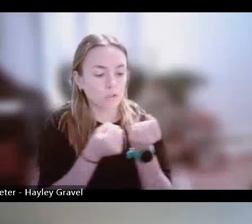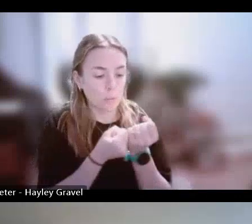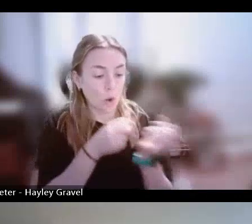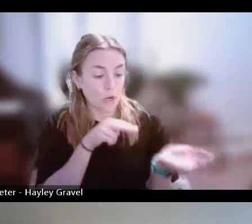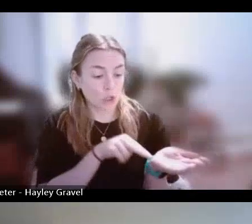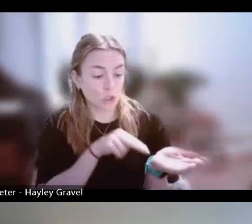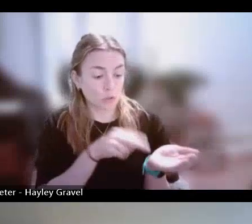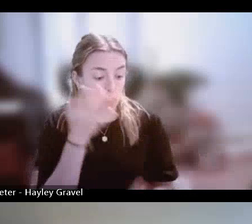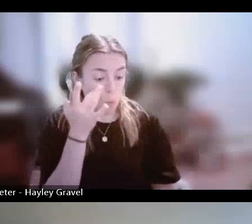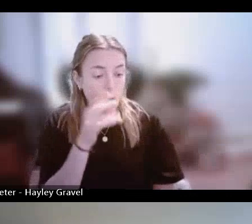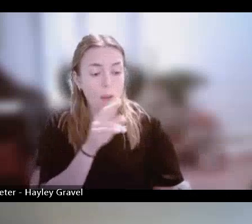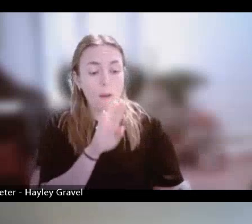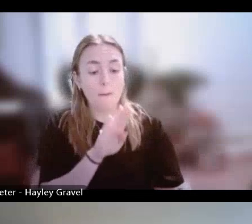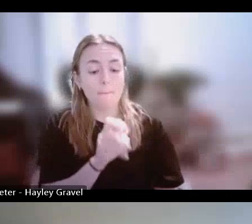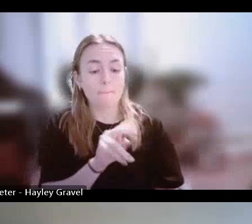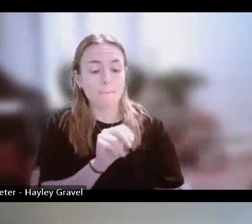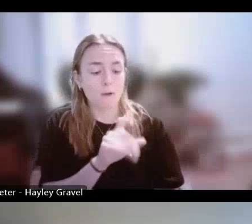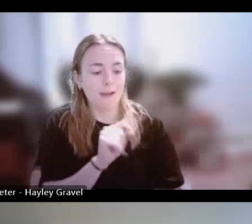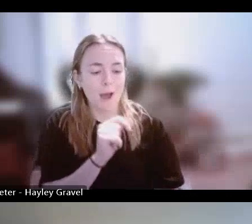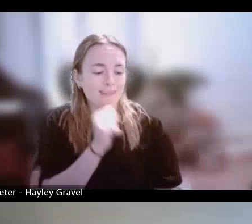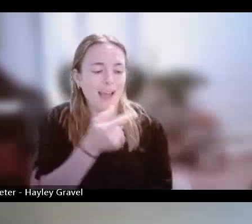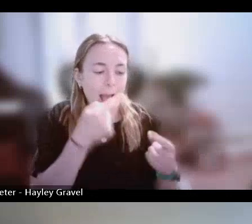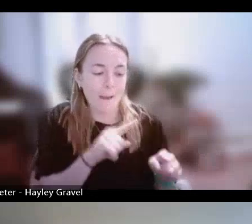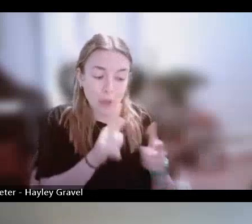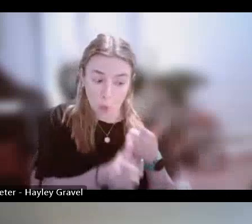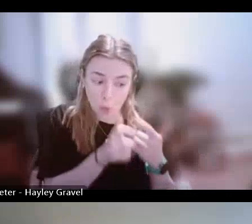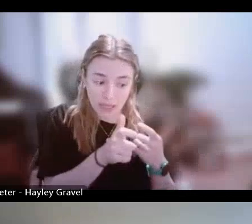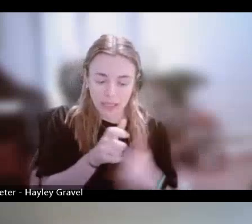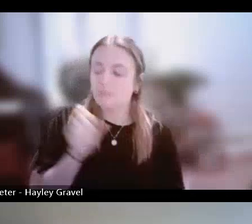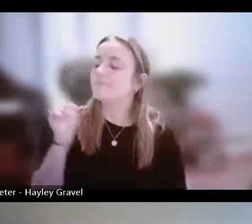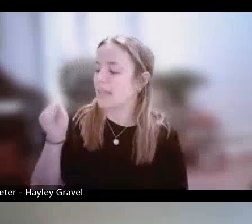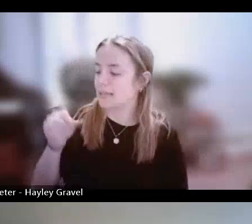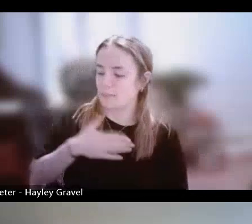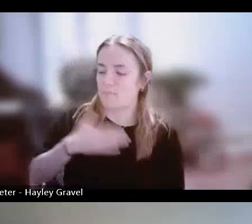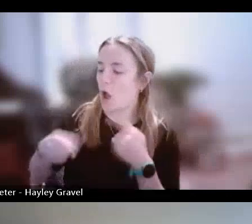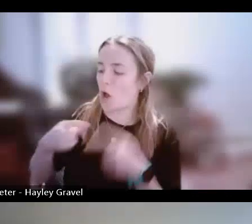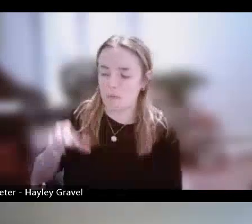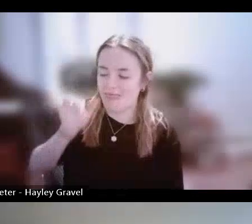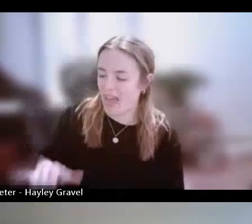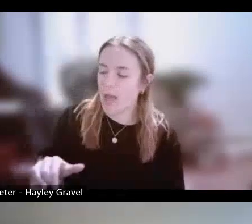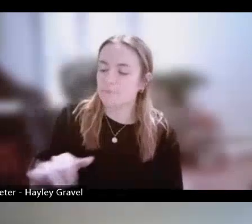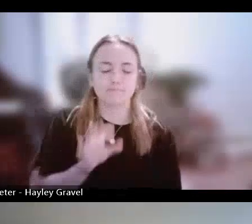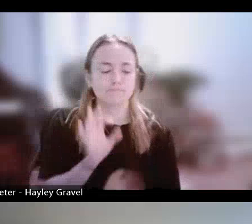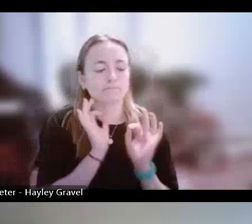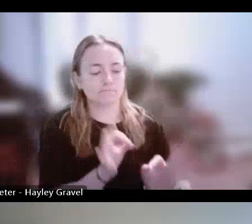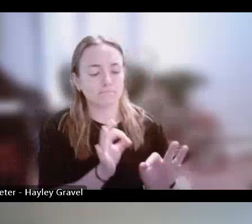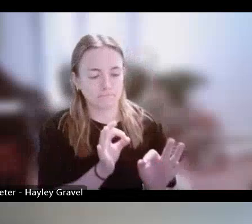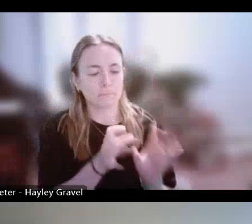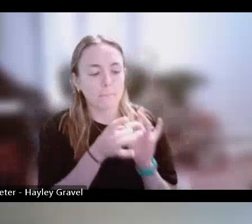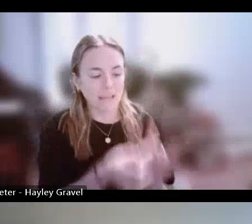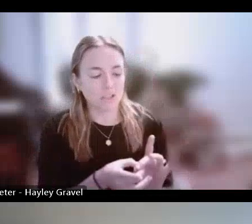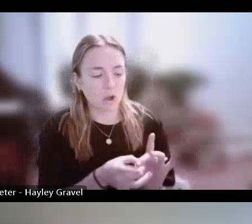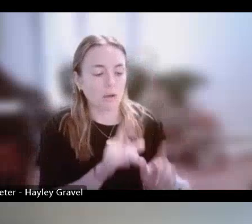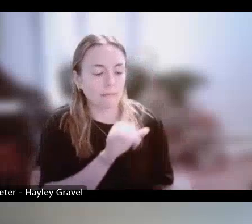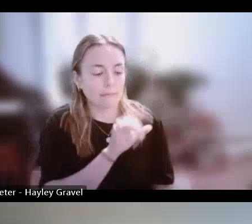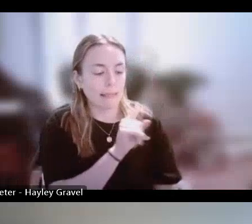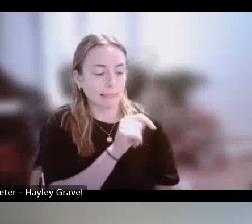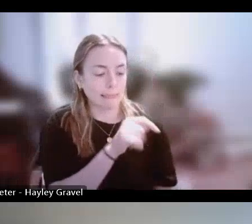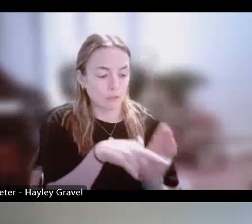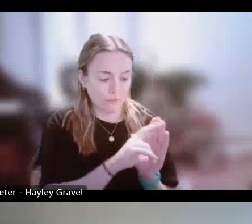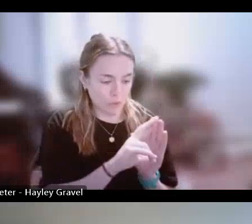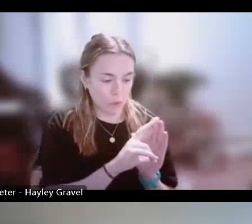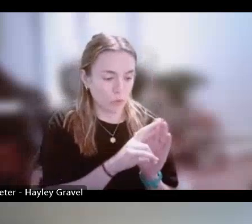doesn't occur as quickly. Absolutely. That's your argument. Yep. Based on the lit review the literature